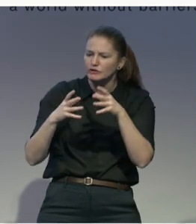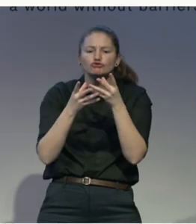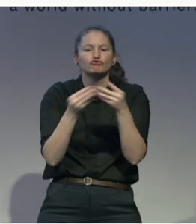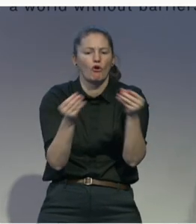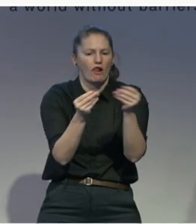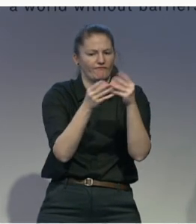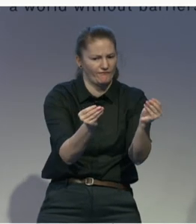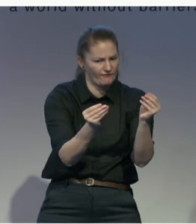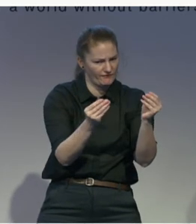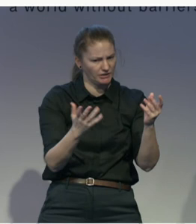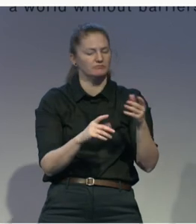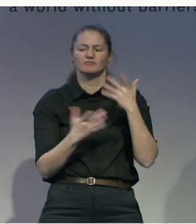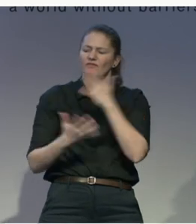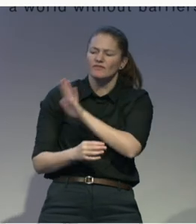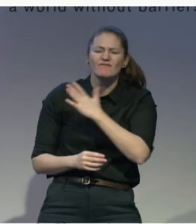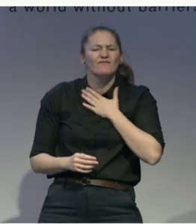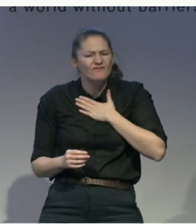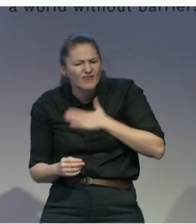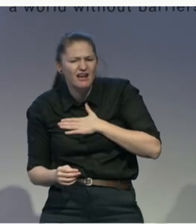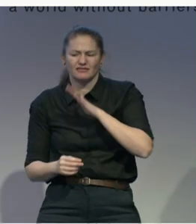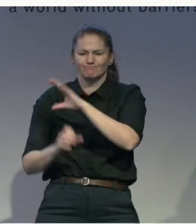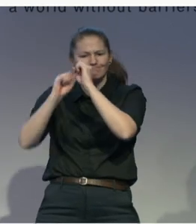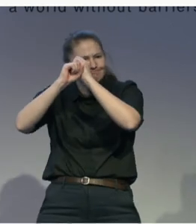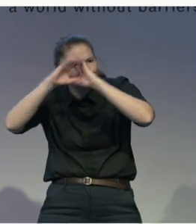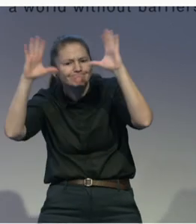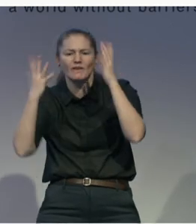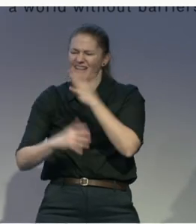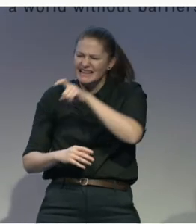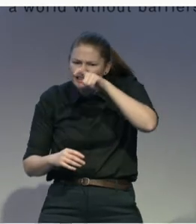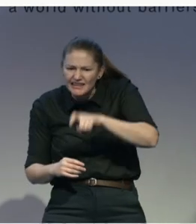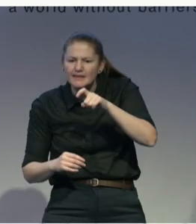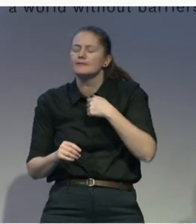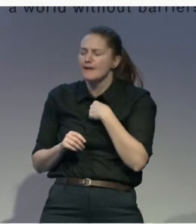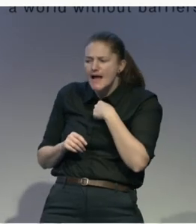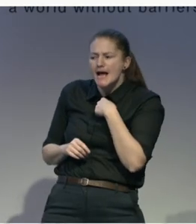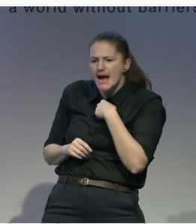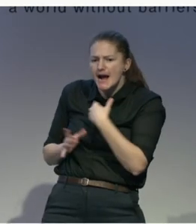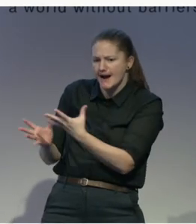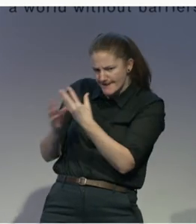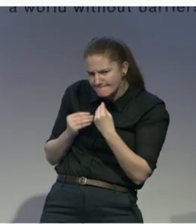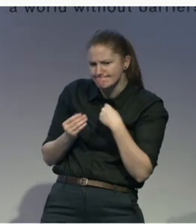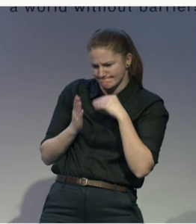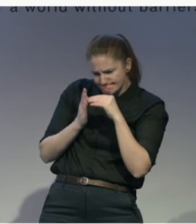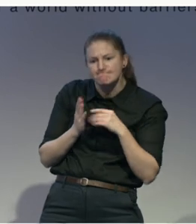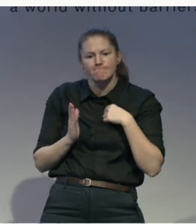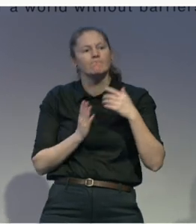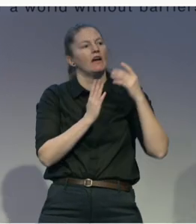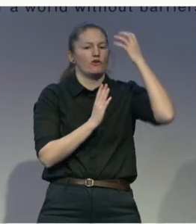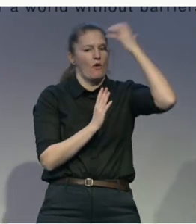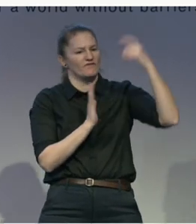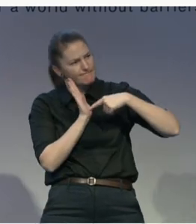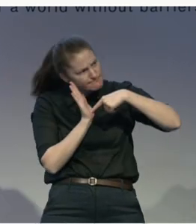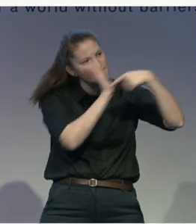needs, and to create together with government solutions, including local affirmative